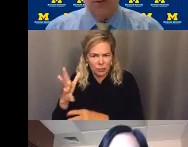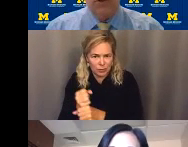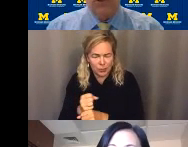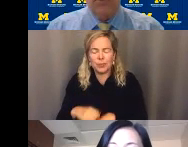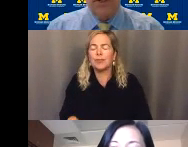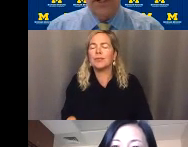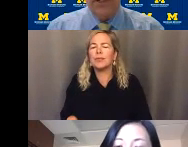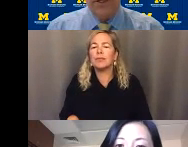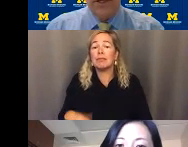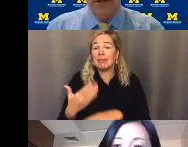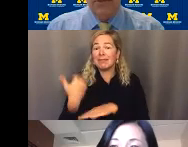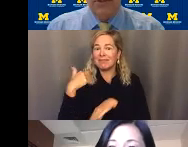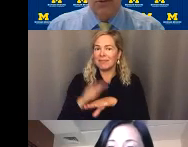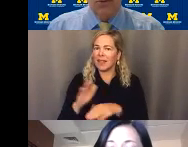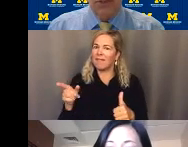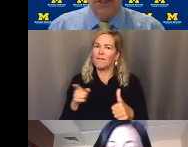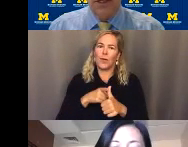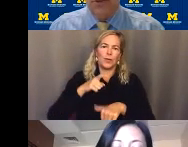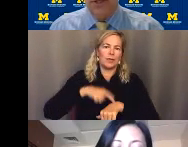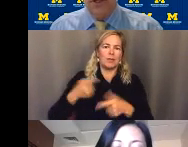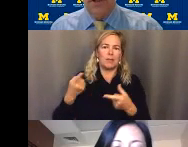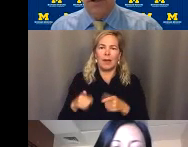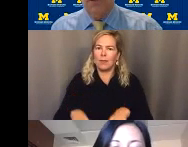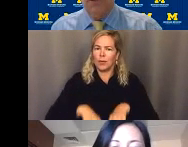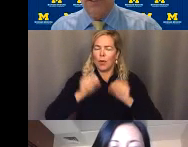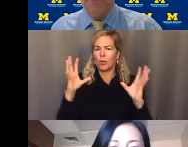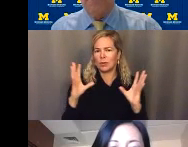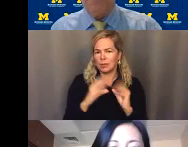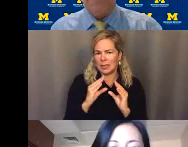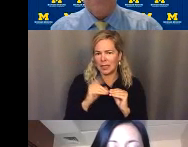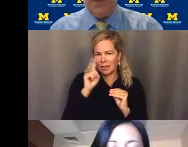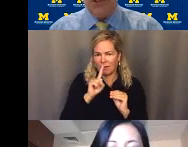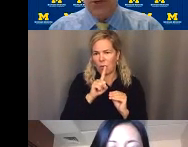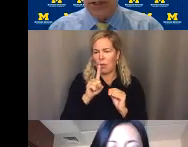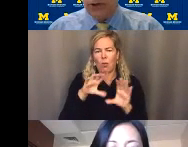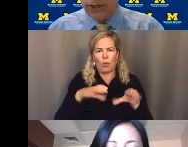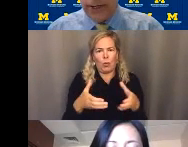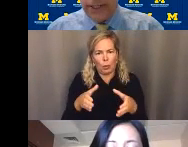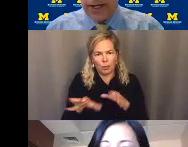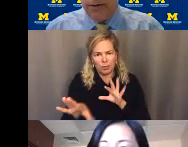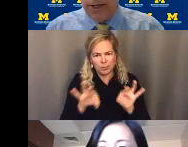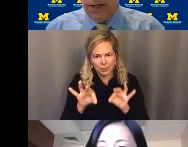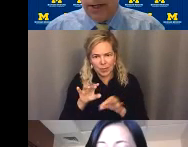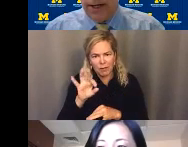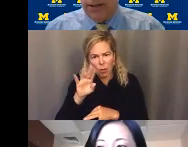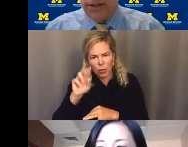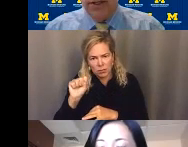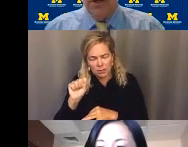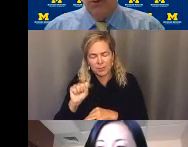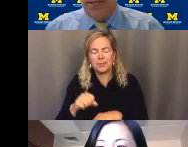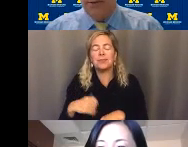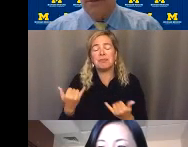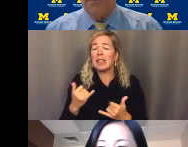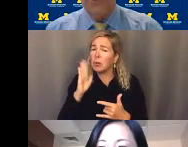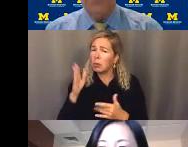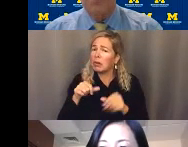of our focus group meetings, and those will continue in the coming week. So we're in a learning phase now, and we'll